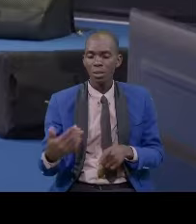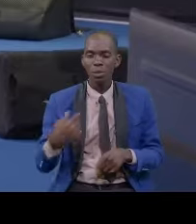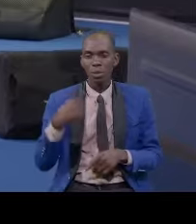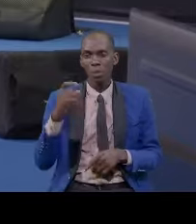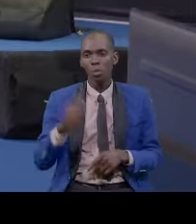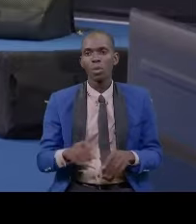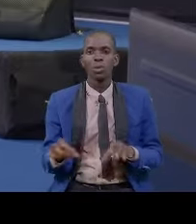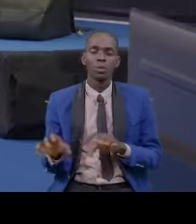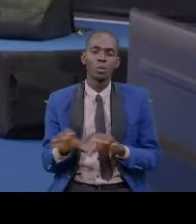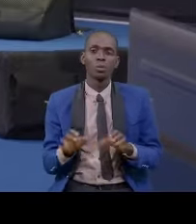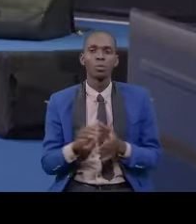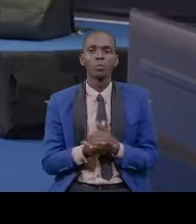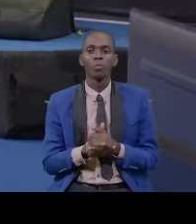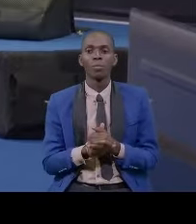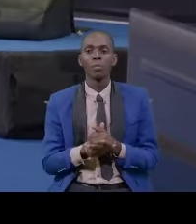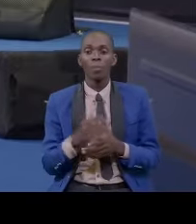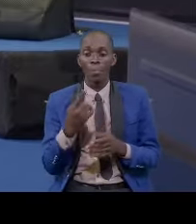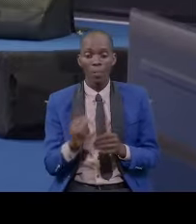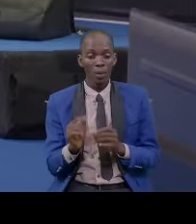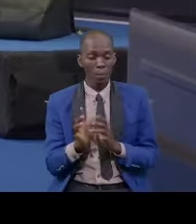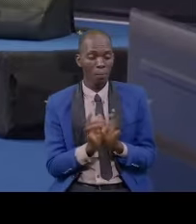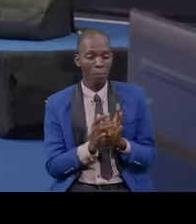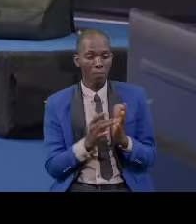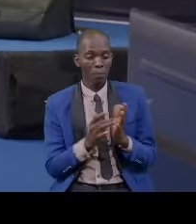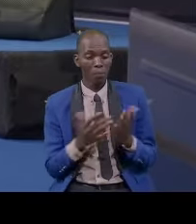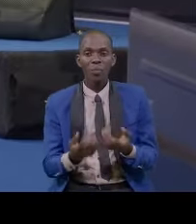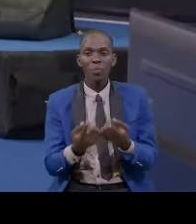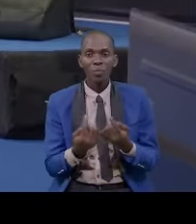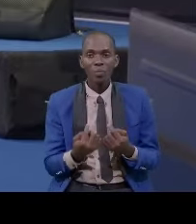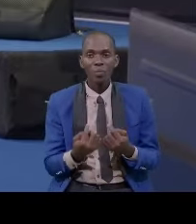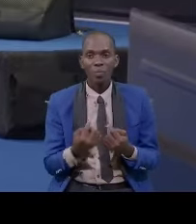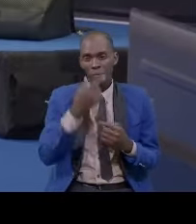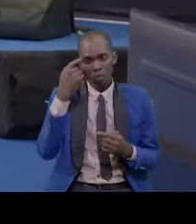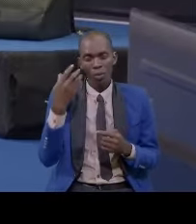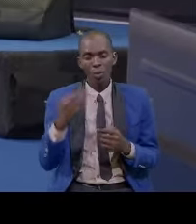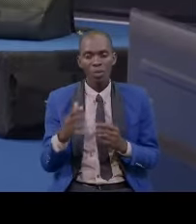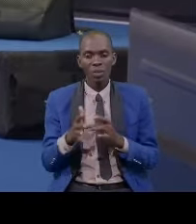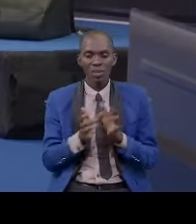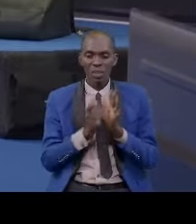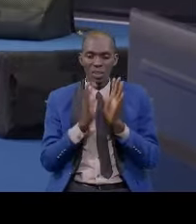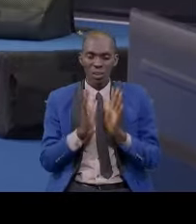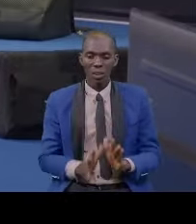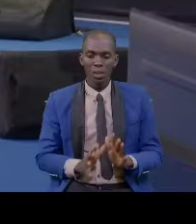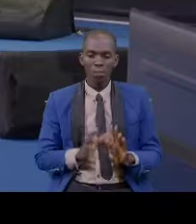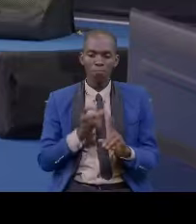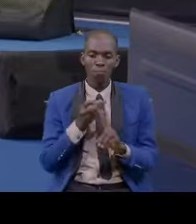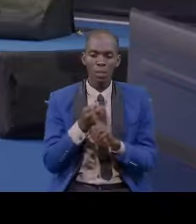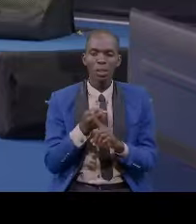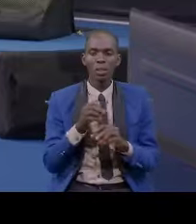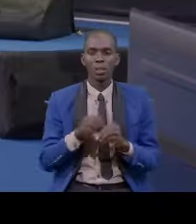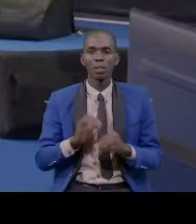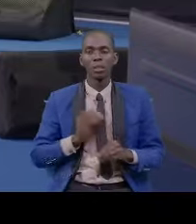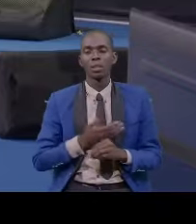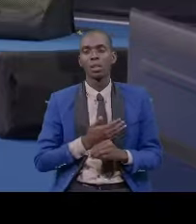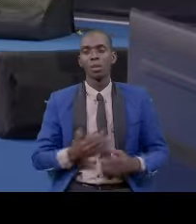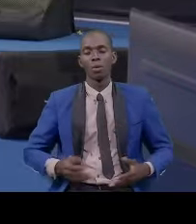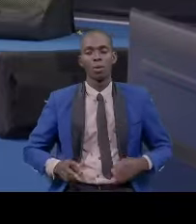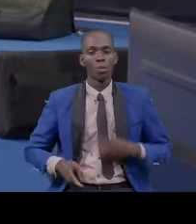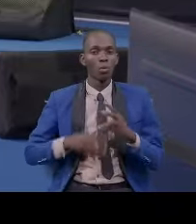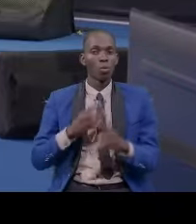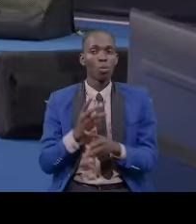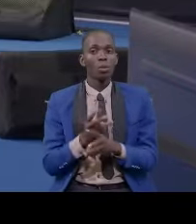God. And most times, that kind of life is not opening your mouth verbally to preach the gospel of Jesus Christ, but living the